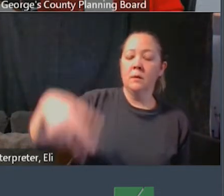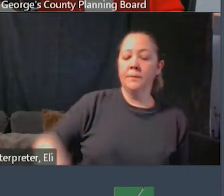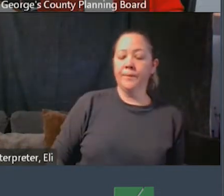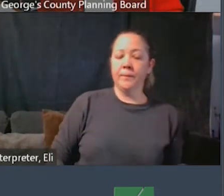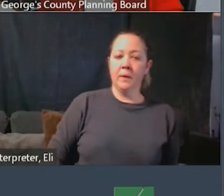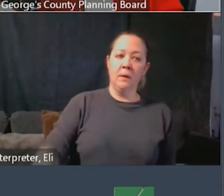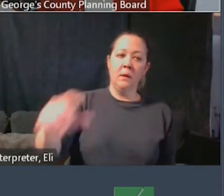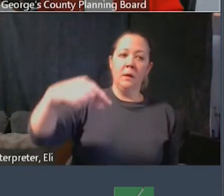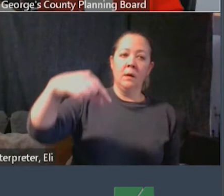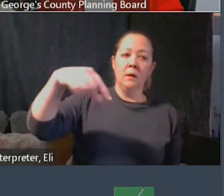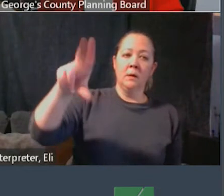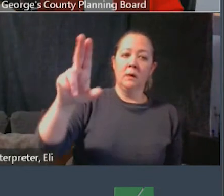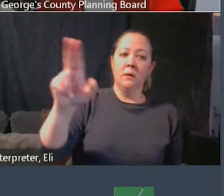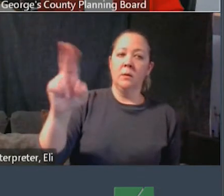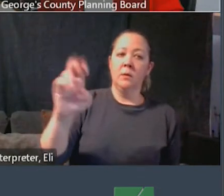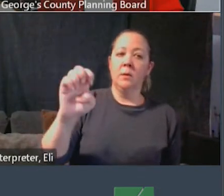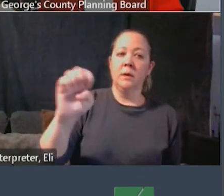Belinda Queen,